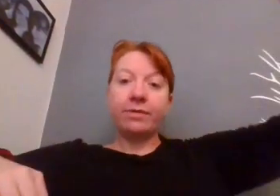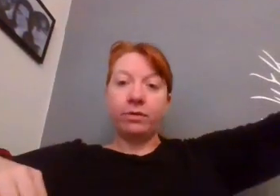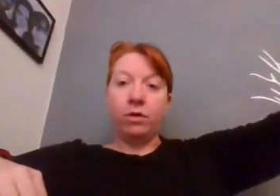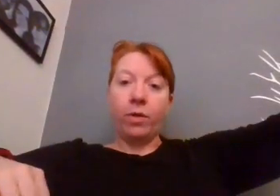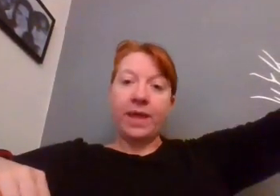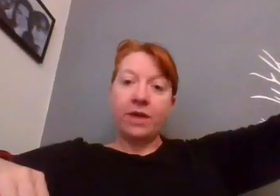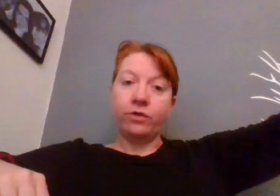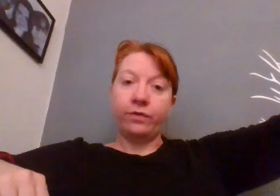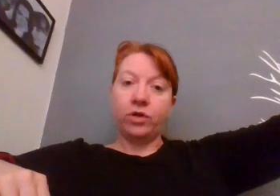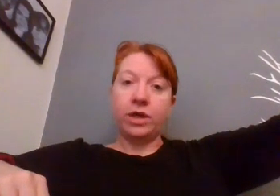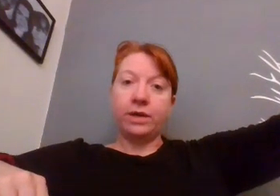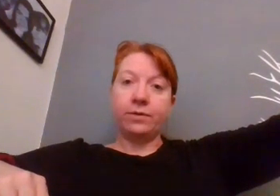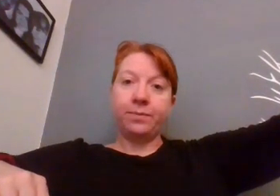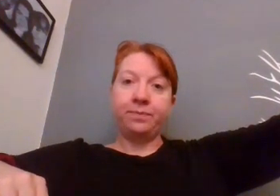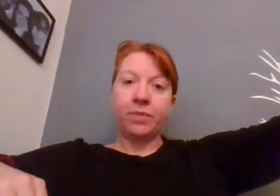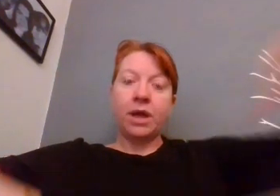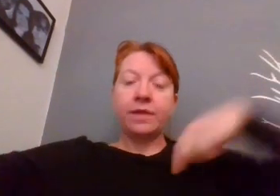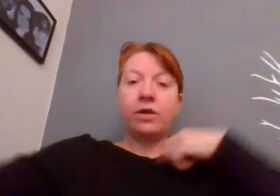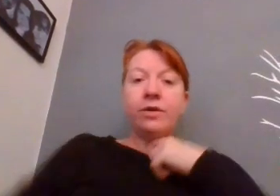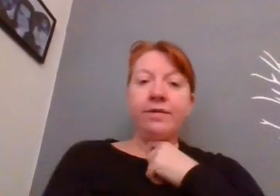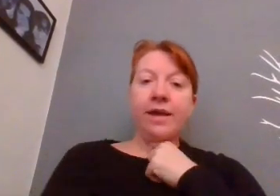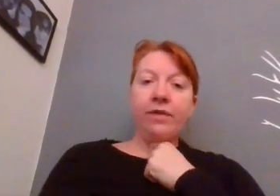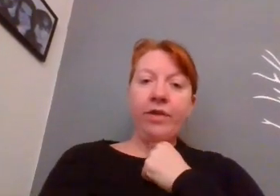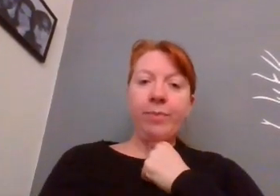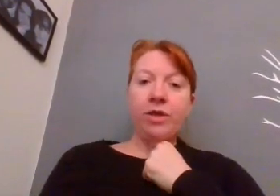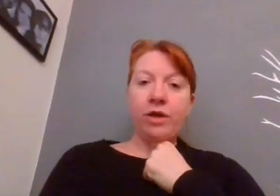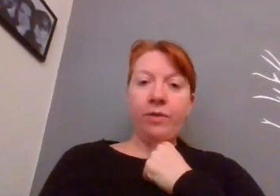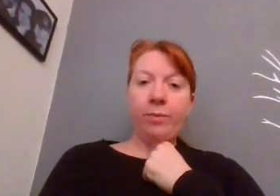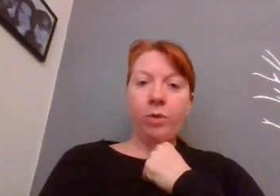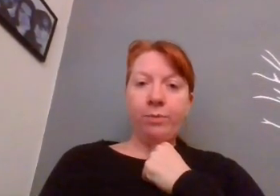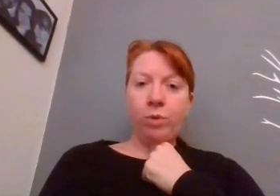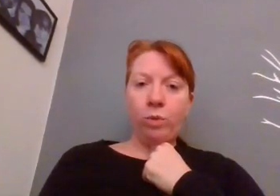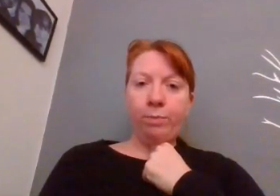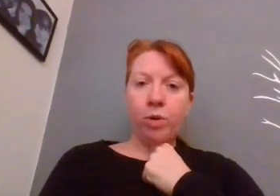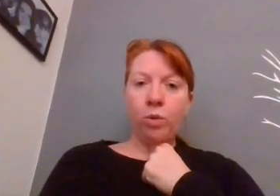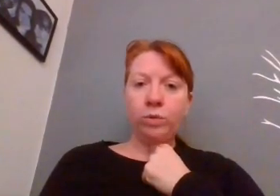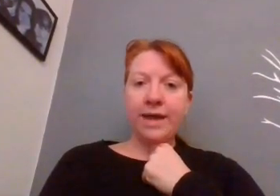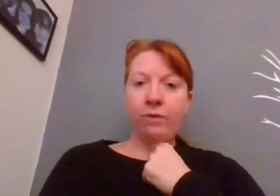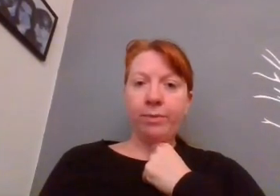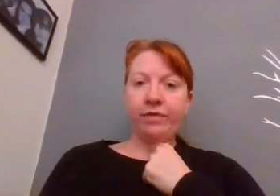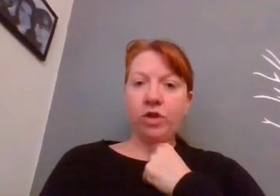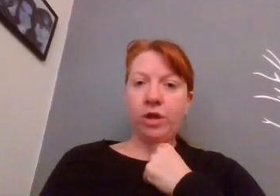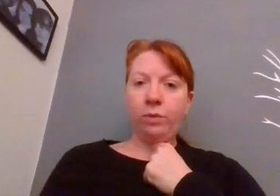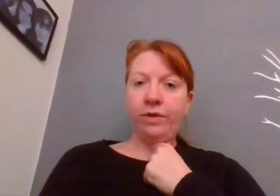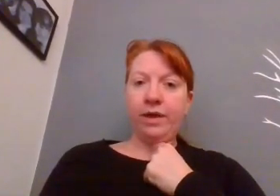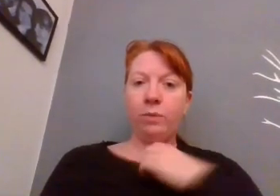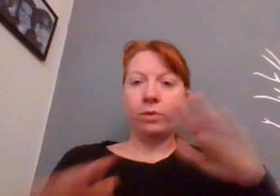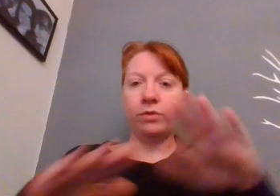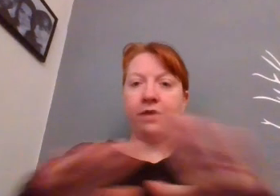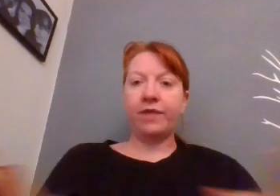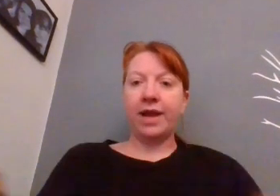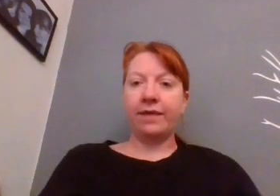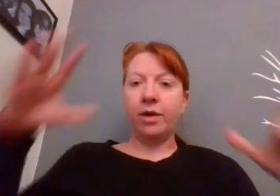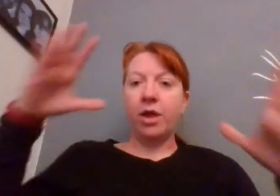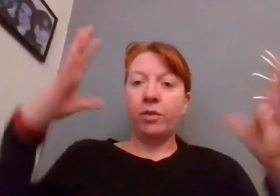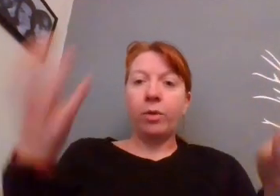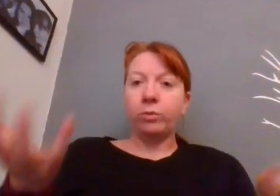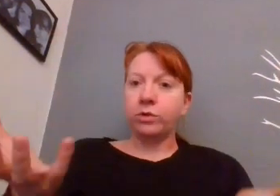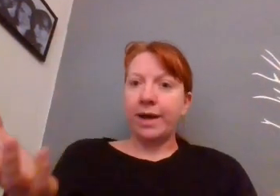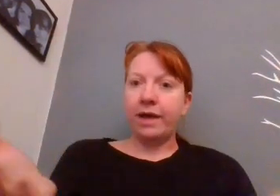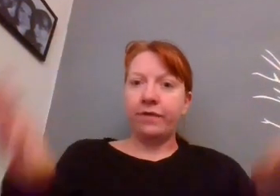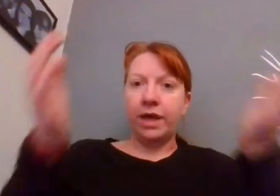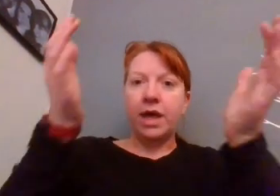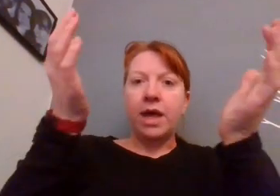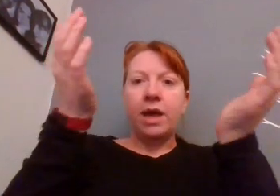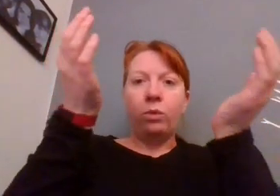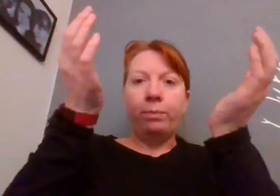a pencil on the edge of the sheet. Now you can see it in this picture, the bowling ball will pull down a bit of the sheet, wouldn't it? It won't stay flat. The bowling